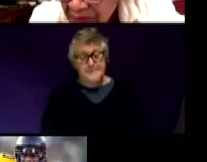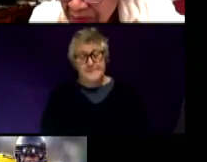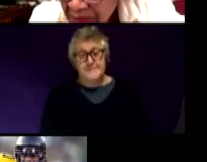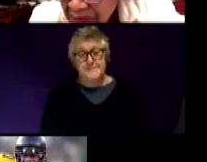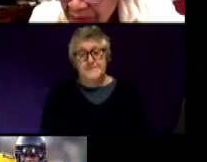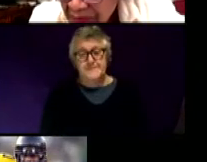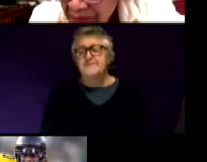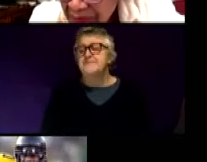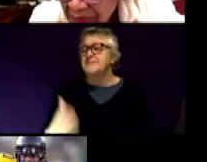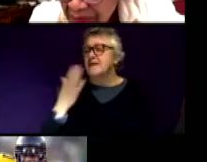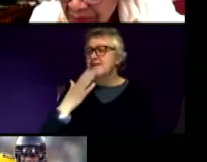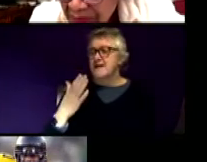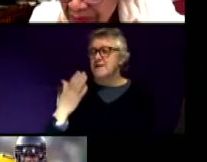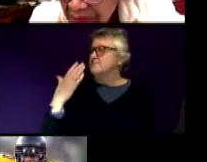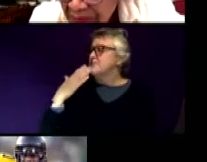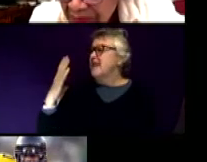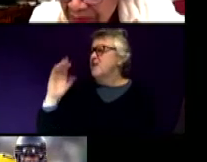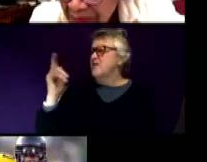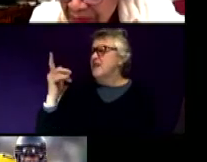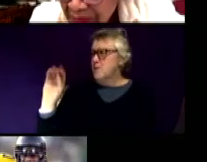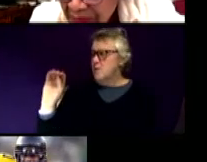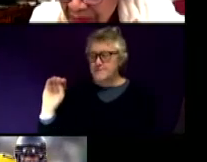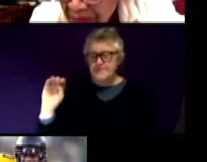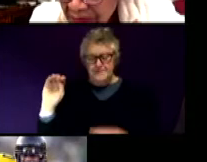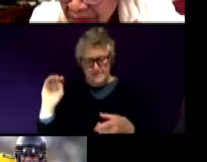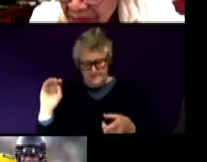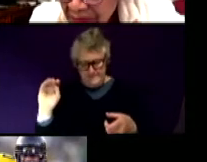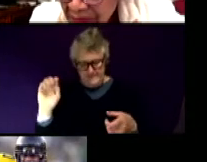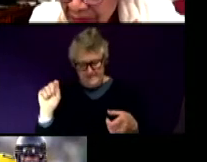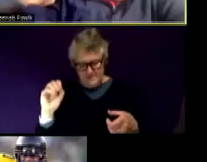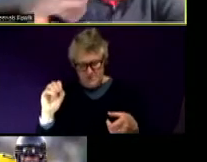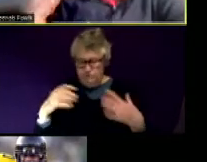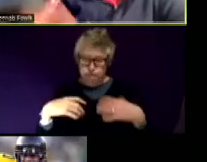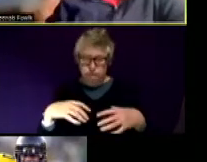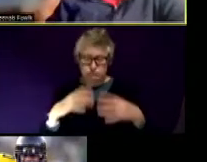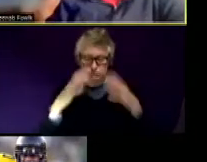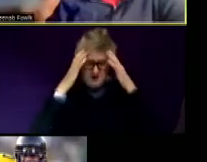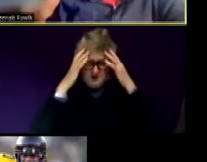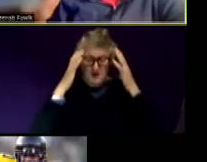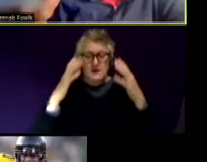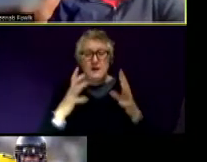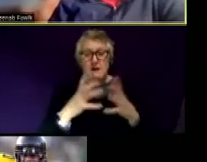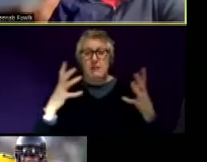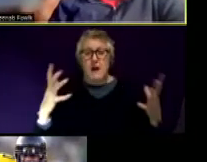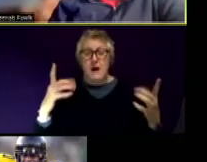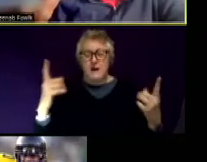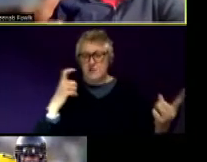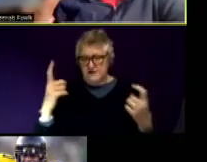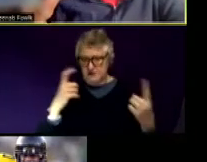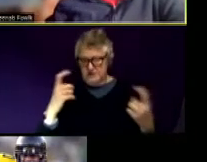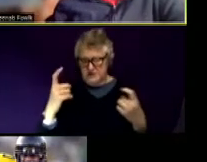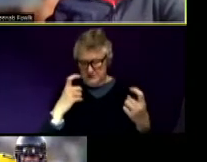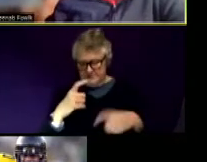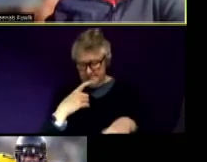Thanks, and thanks, Theo. So I had a lot of, because a lot of things came in this whole situation,